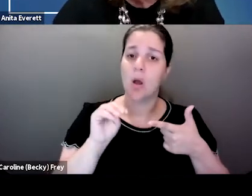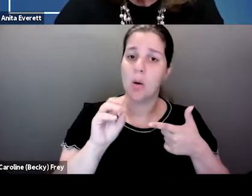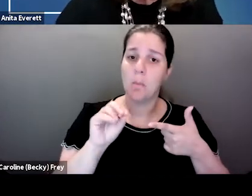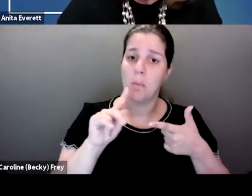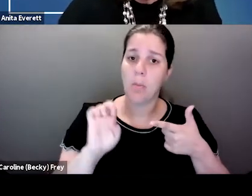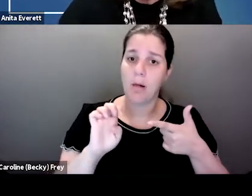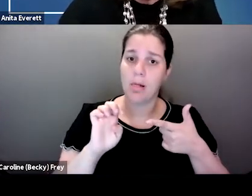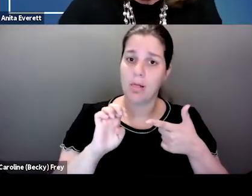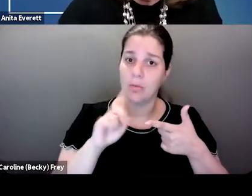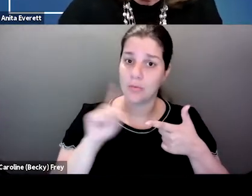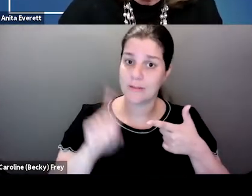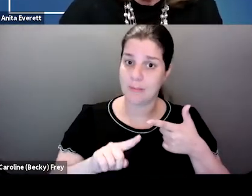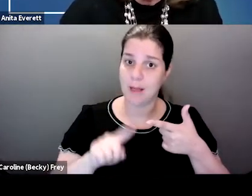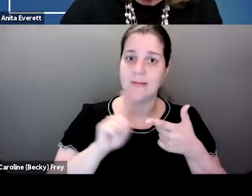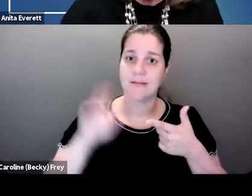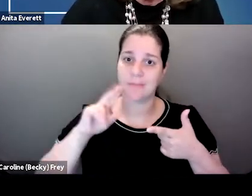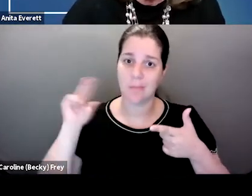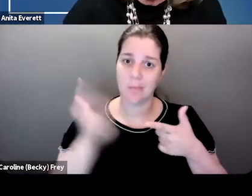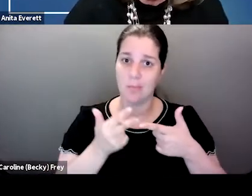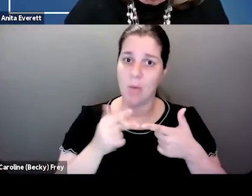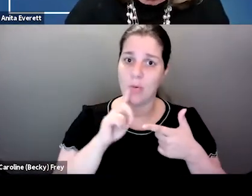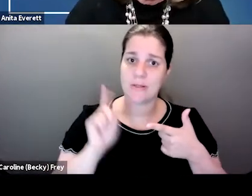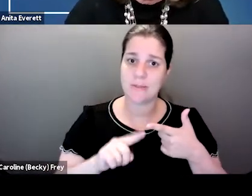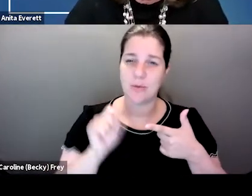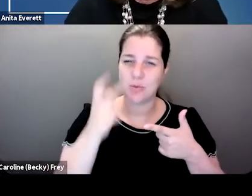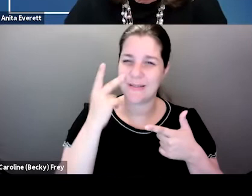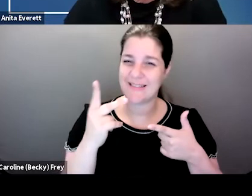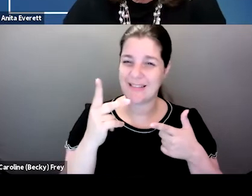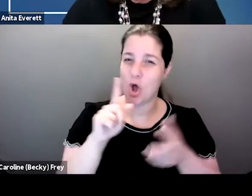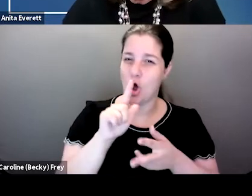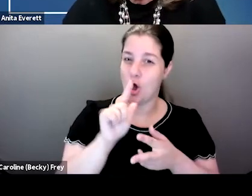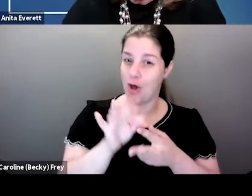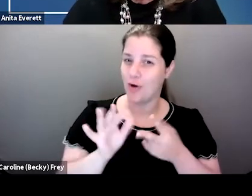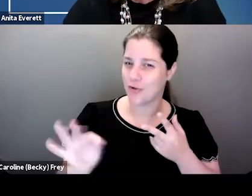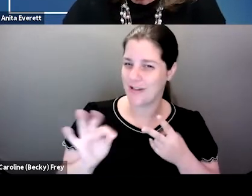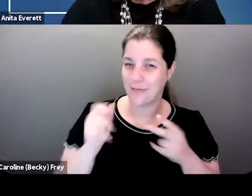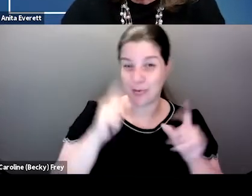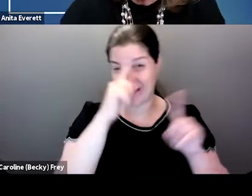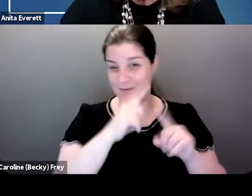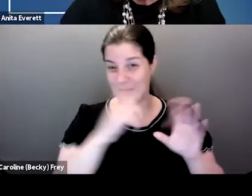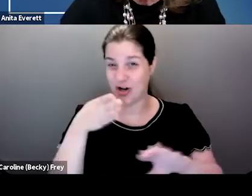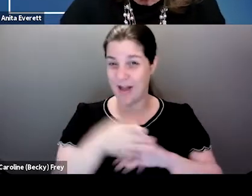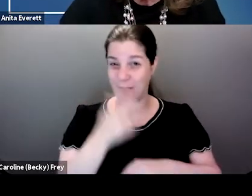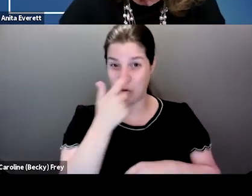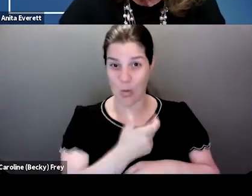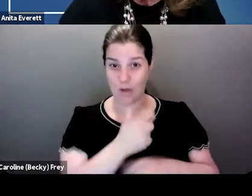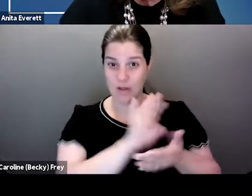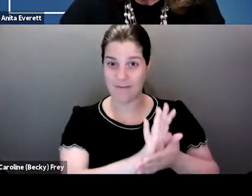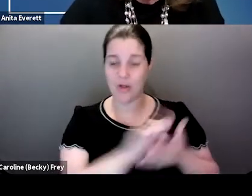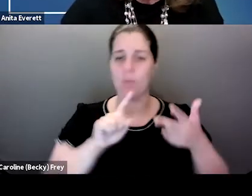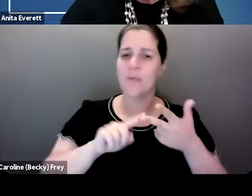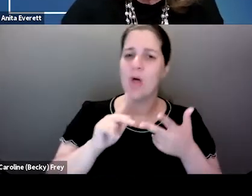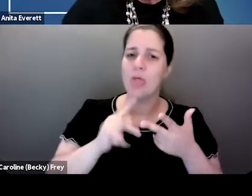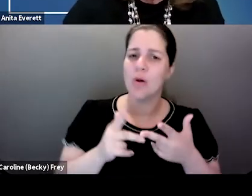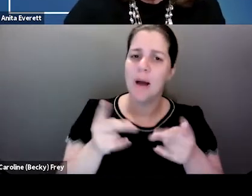an alternative response to the scenario we just witnessed in the video, the compelling video. And then the third of these is a place to go. So someone to talk